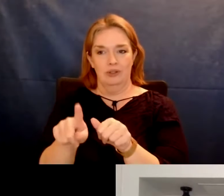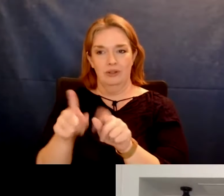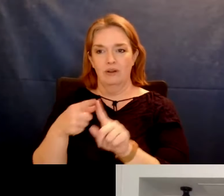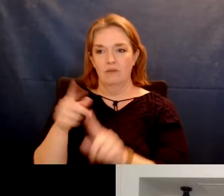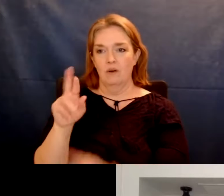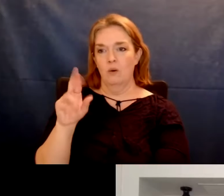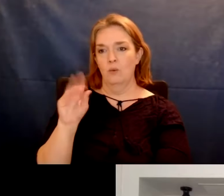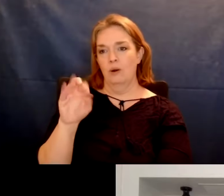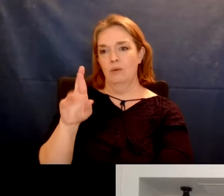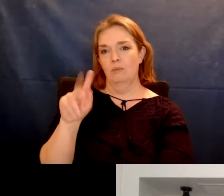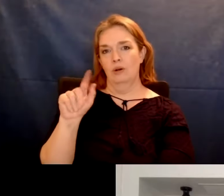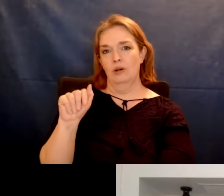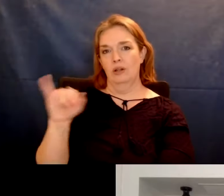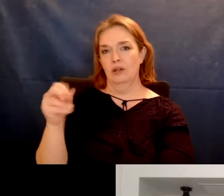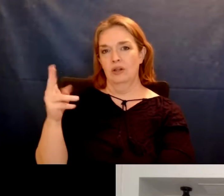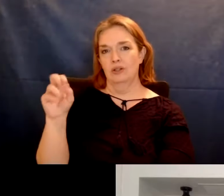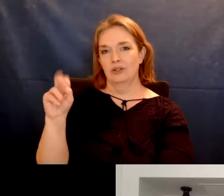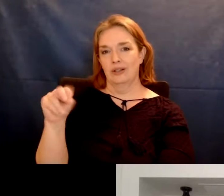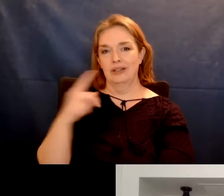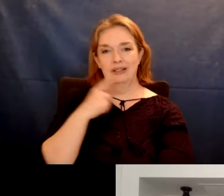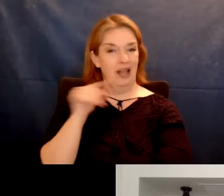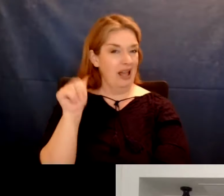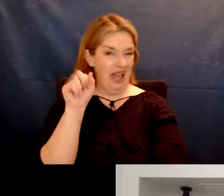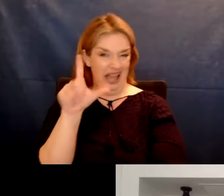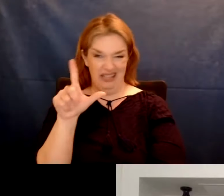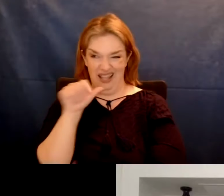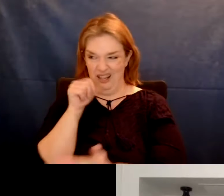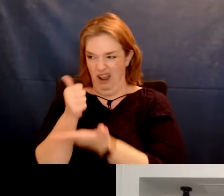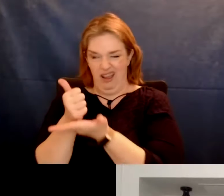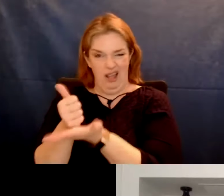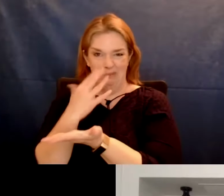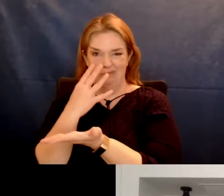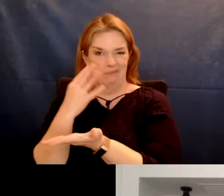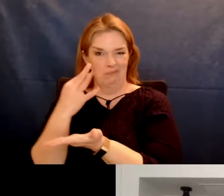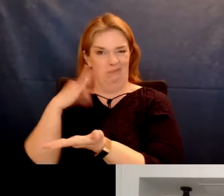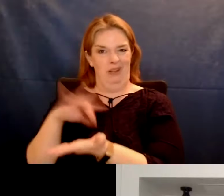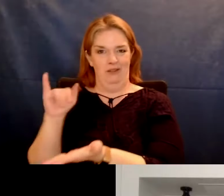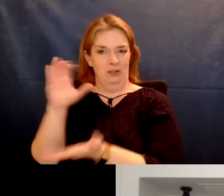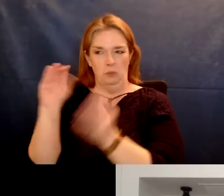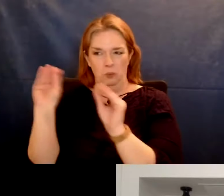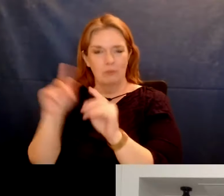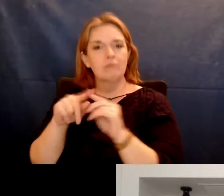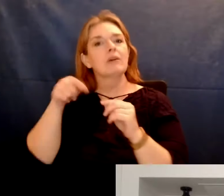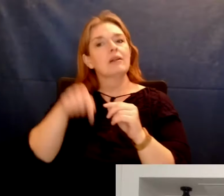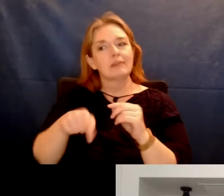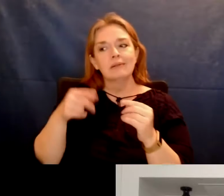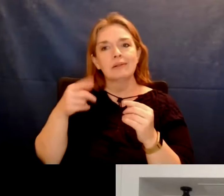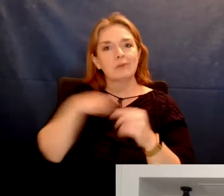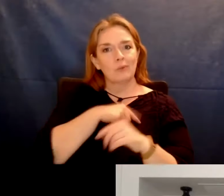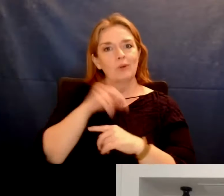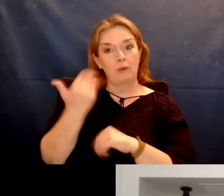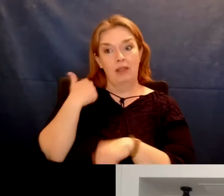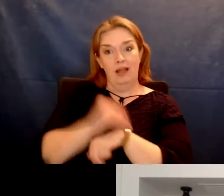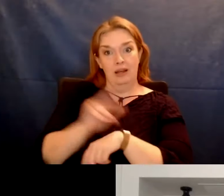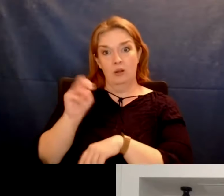Roberta Johnson. ASL was not helpful to James Castle, yet we are using it in this presentation. Just last night on the news, I learned for the